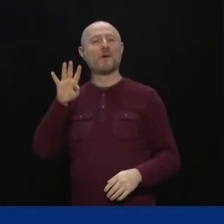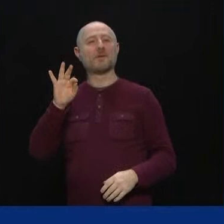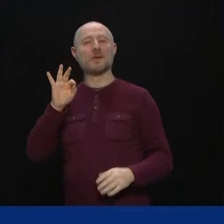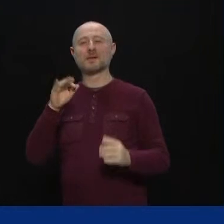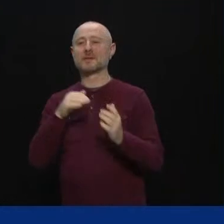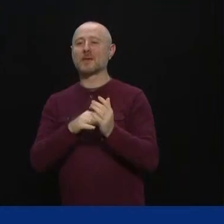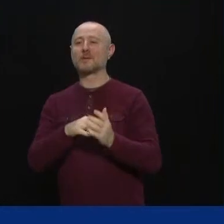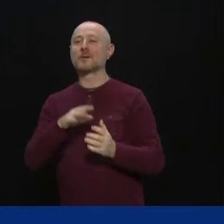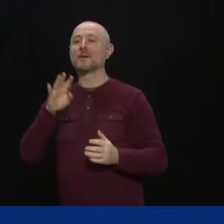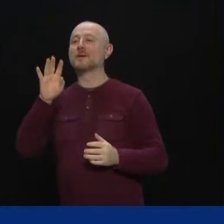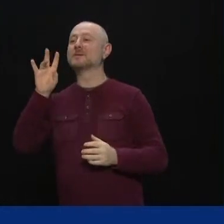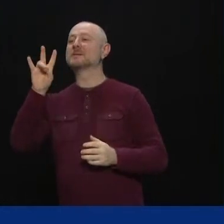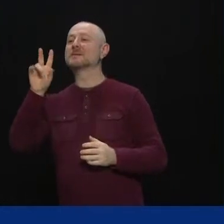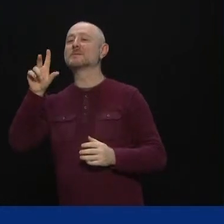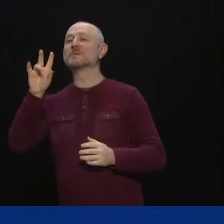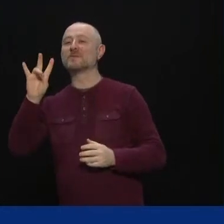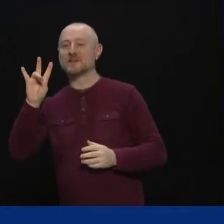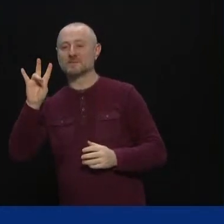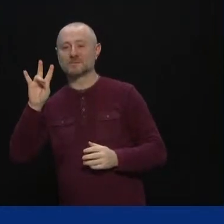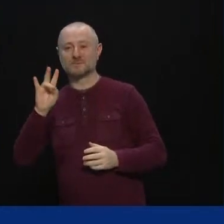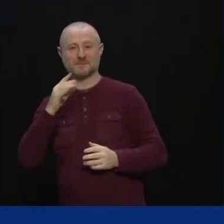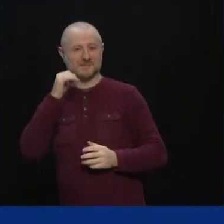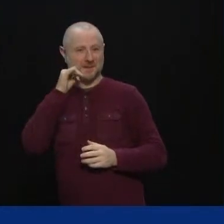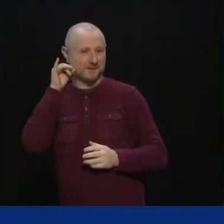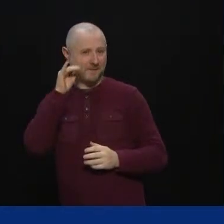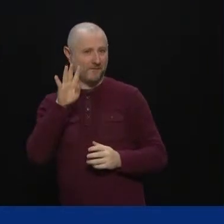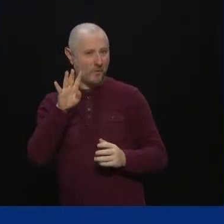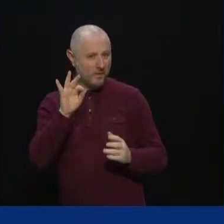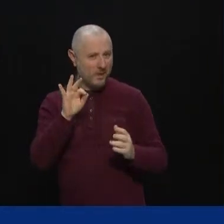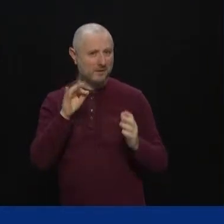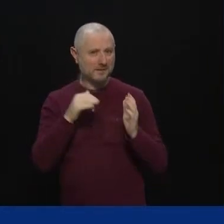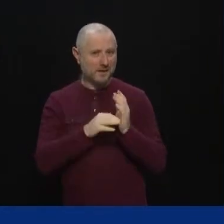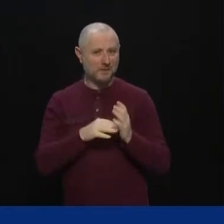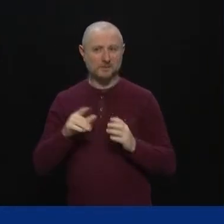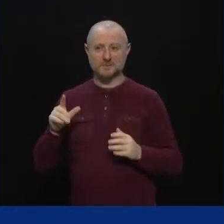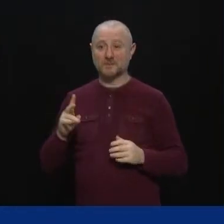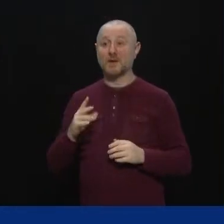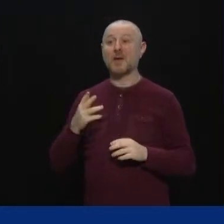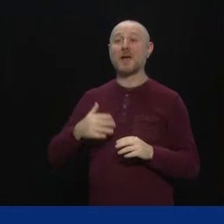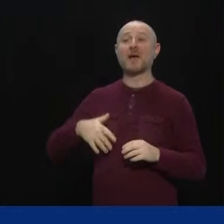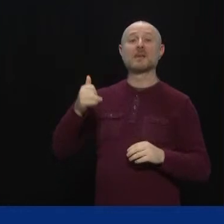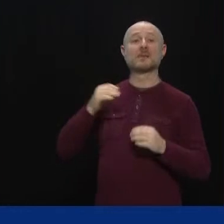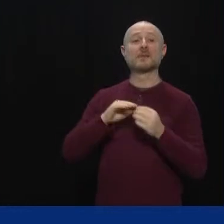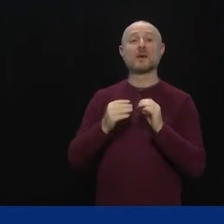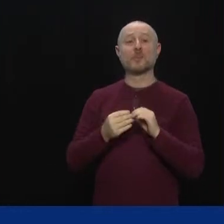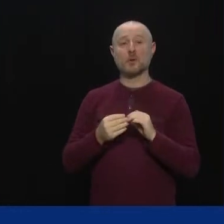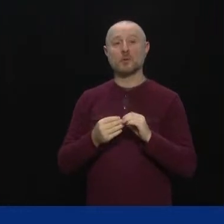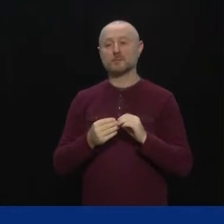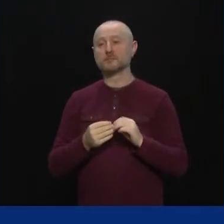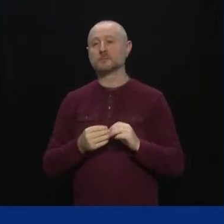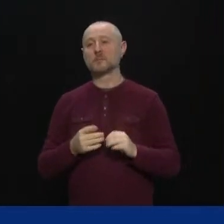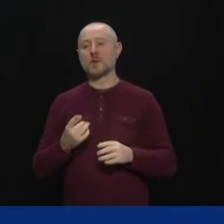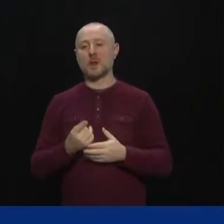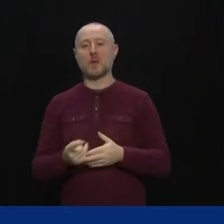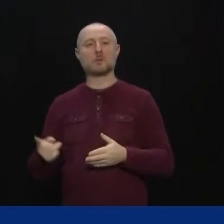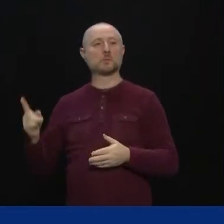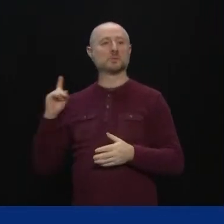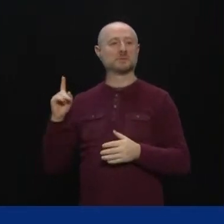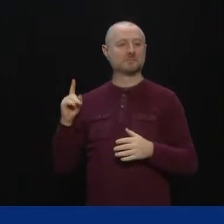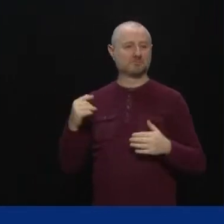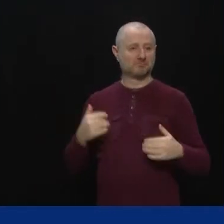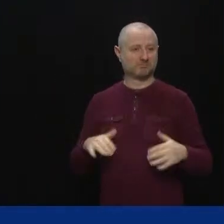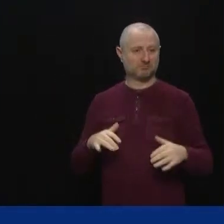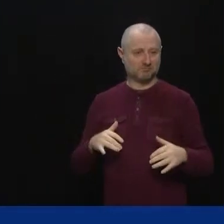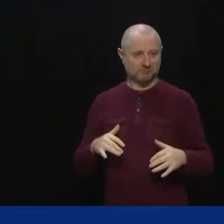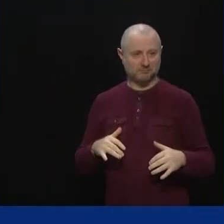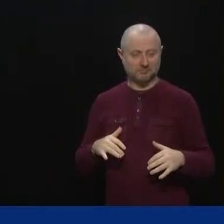49,027 cases yesterday. Our highest point was how long ago? 1 week ago. Highest